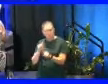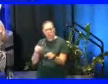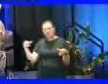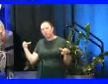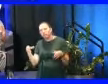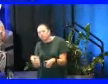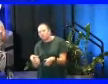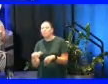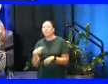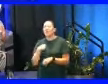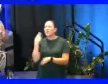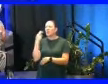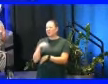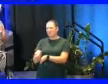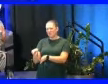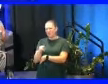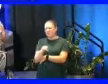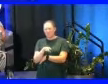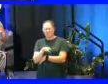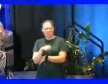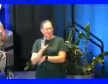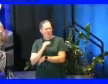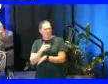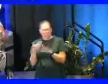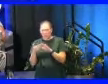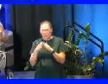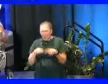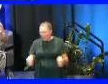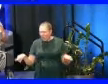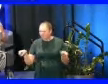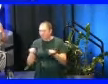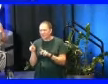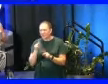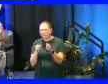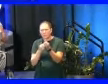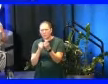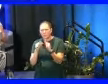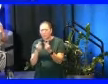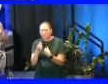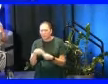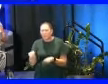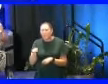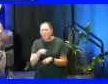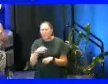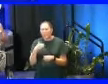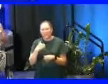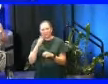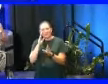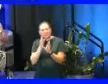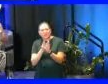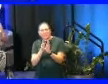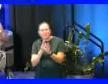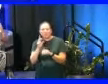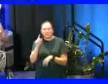together what I realized was that this whole community of folks with psychiatric